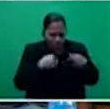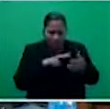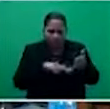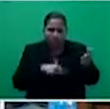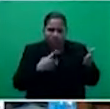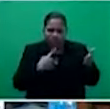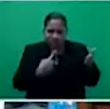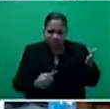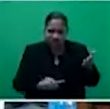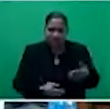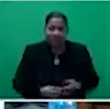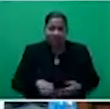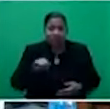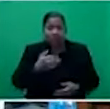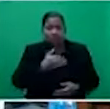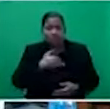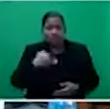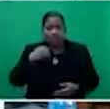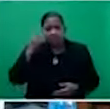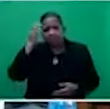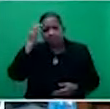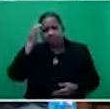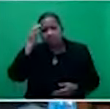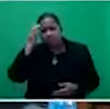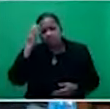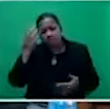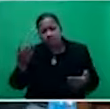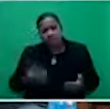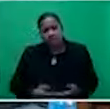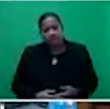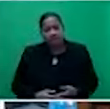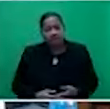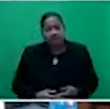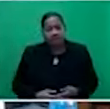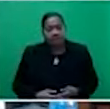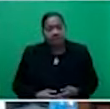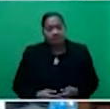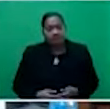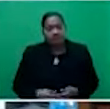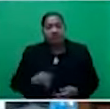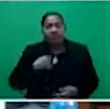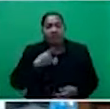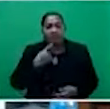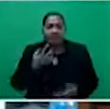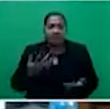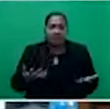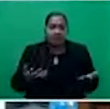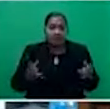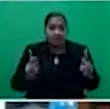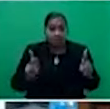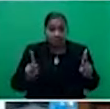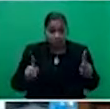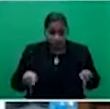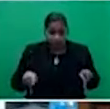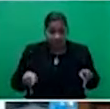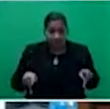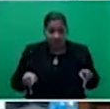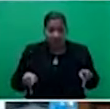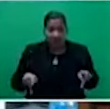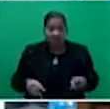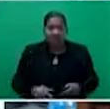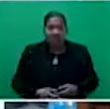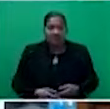morning thinking, and I sort of came up with this thought and said, I said, the present is actually informed by the